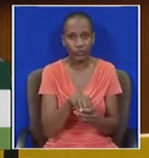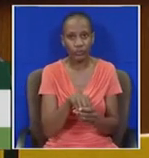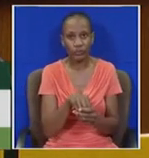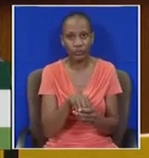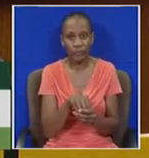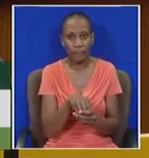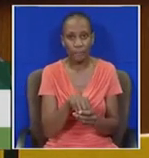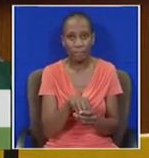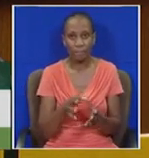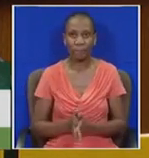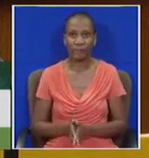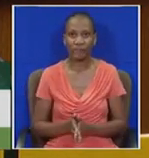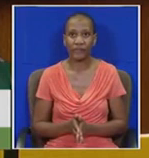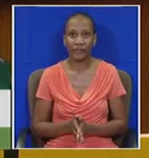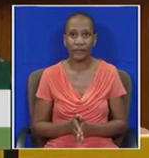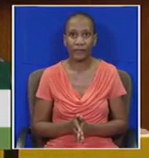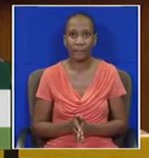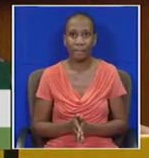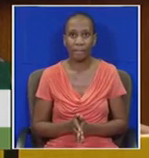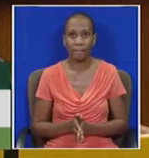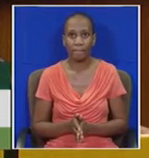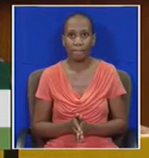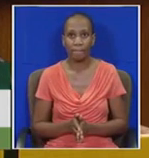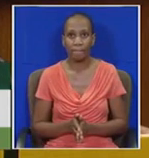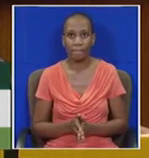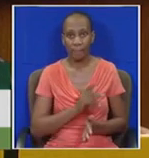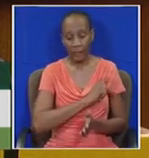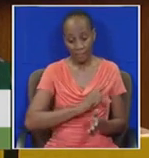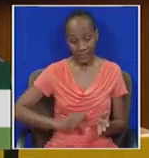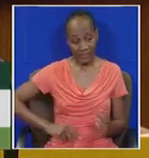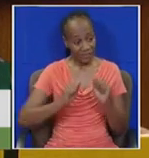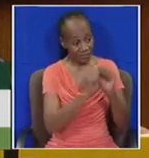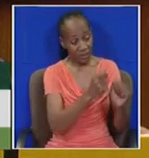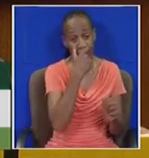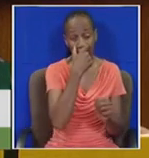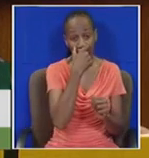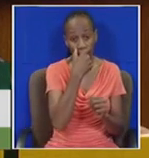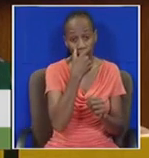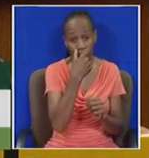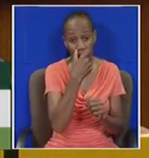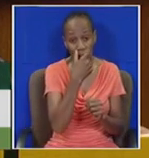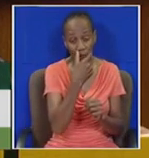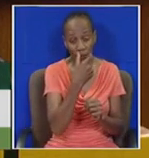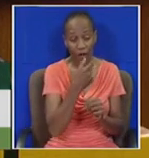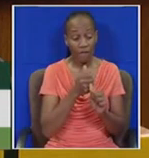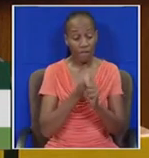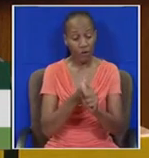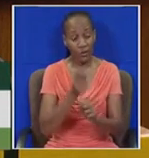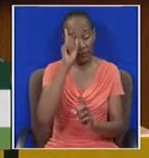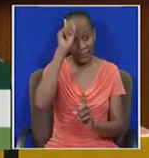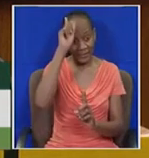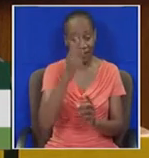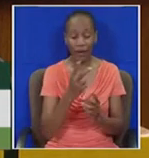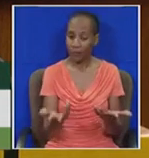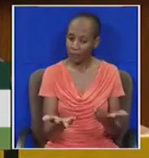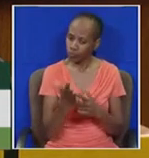tourism. The presidency of President Ramaphosa in the steps of Mandela has ushered